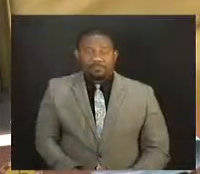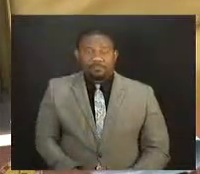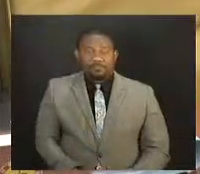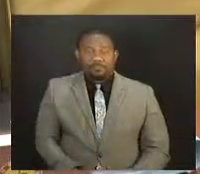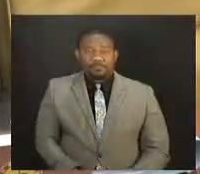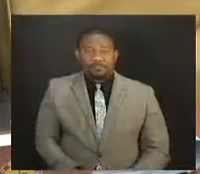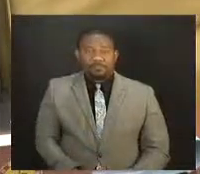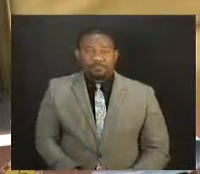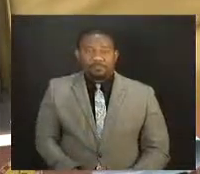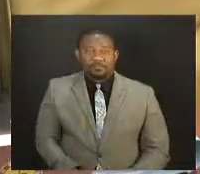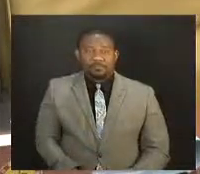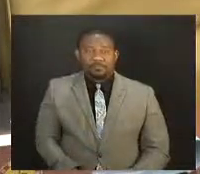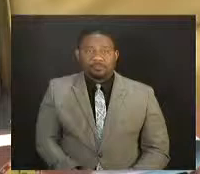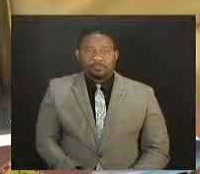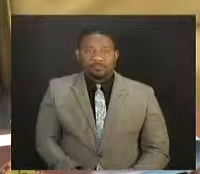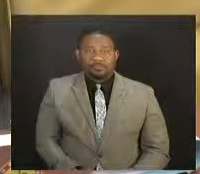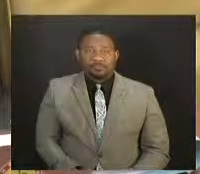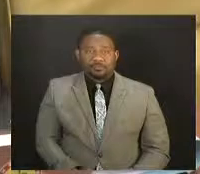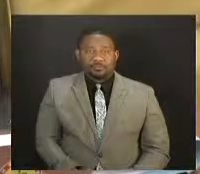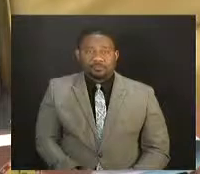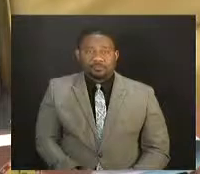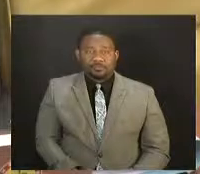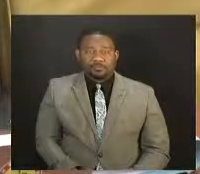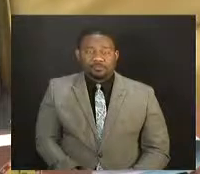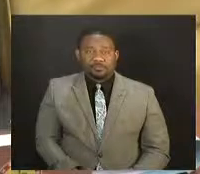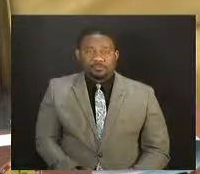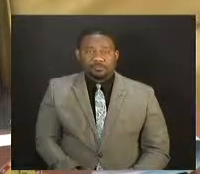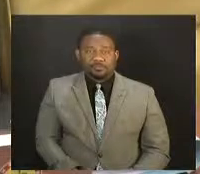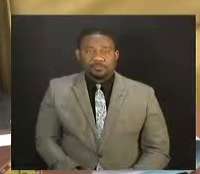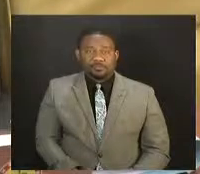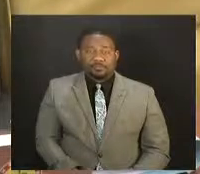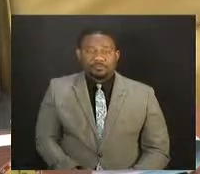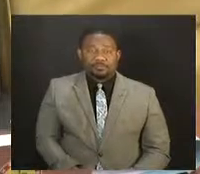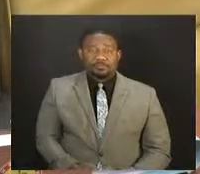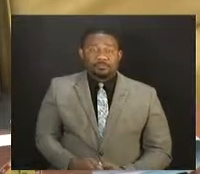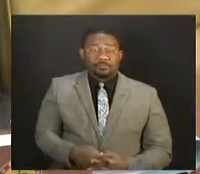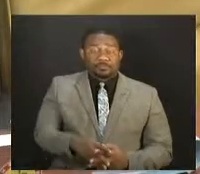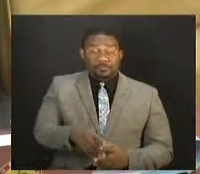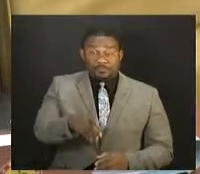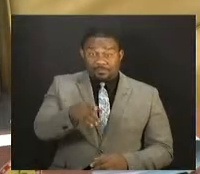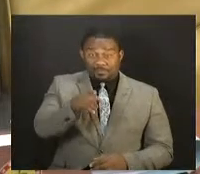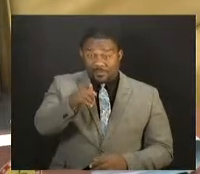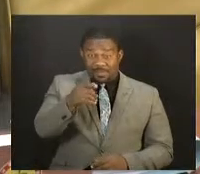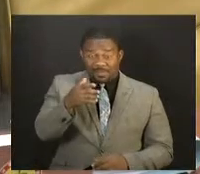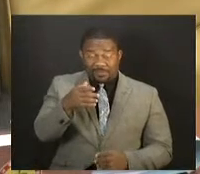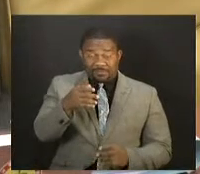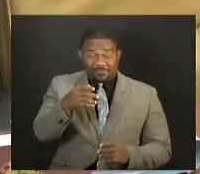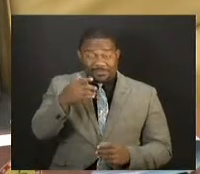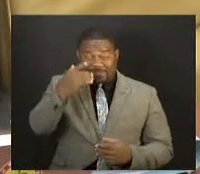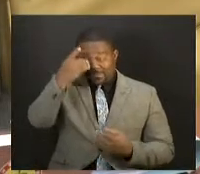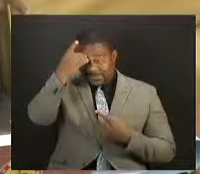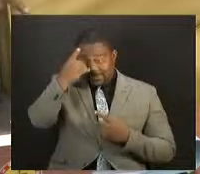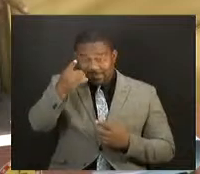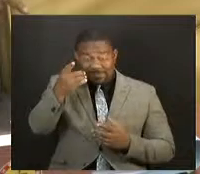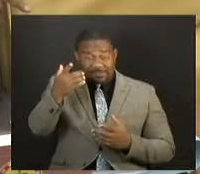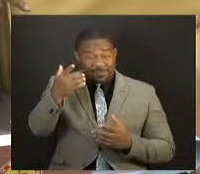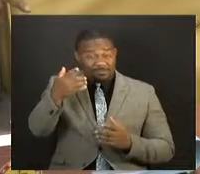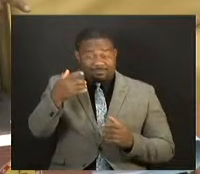that he's torn between two bona fides here. One as a